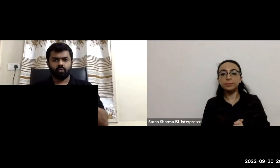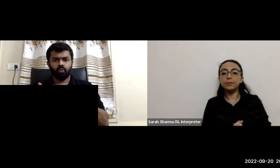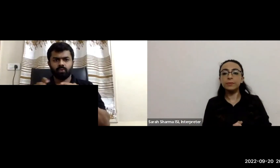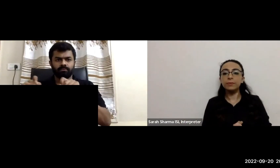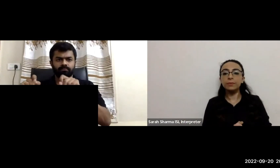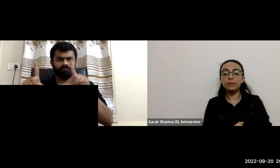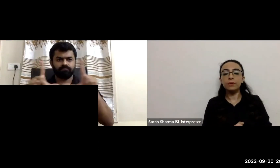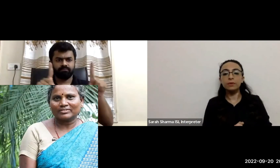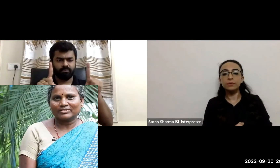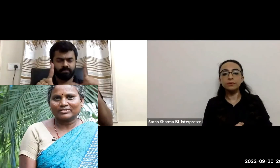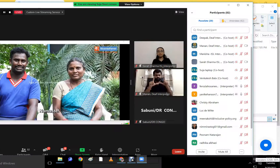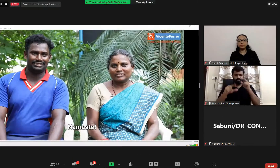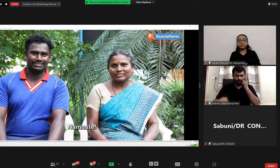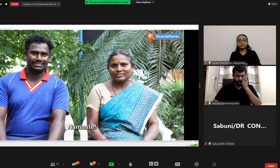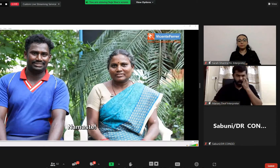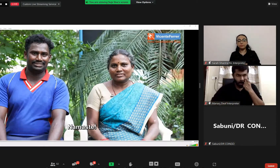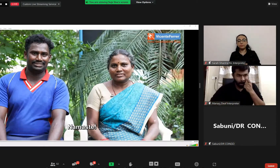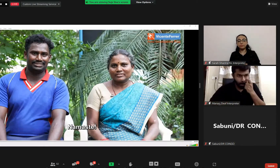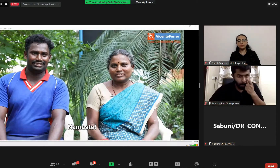Suja? Yeah.